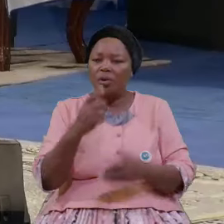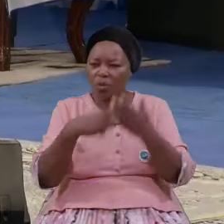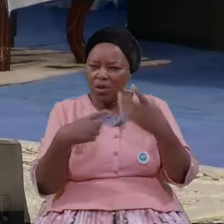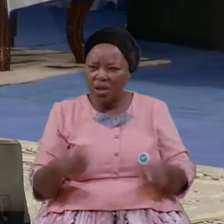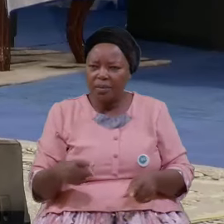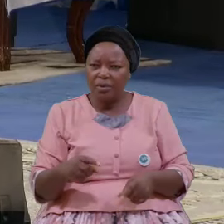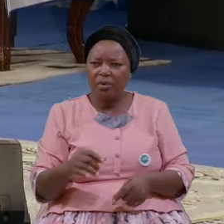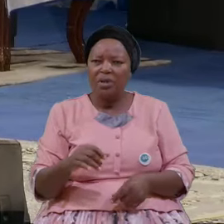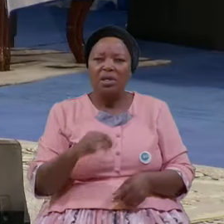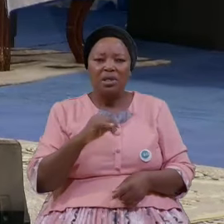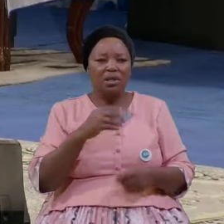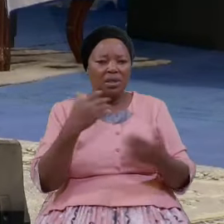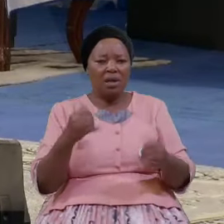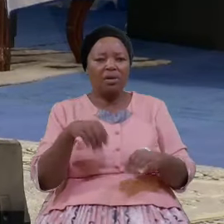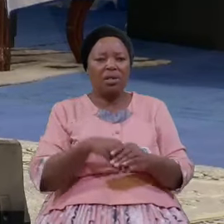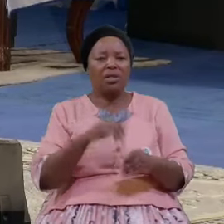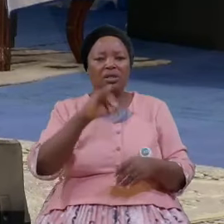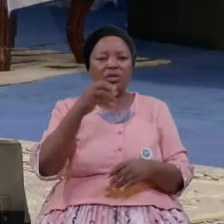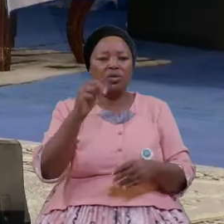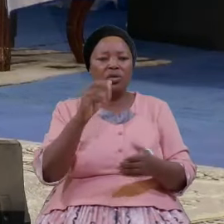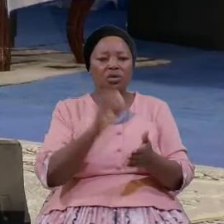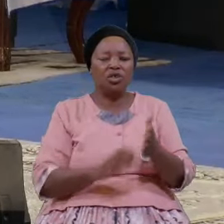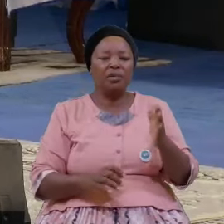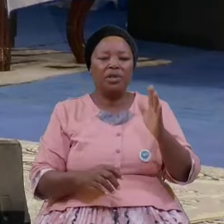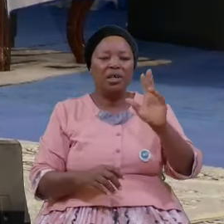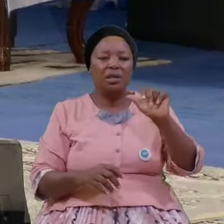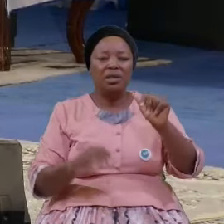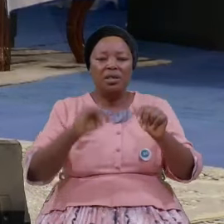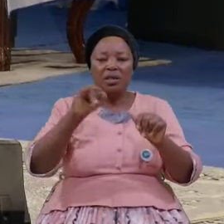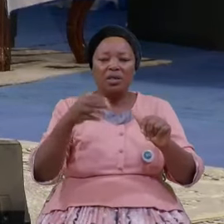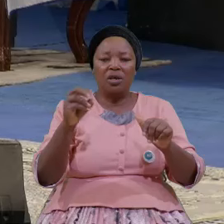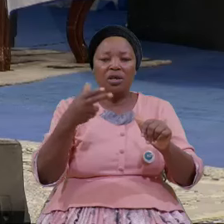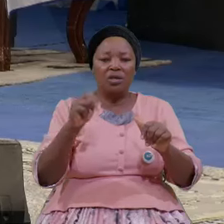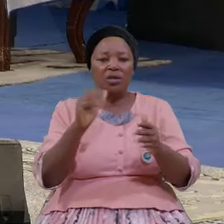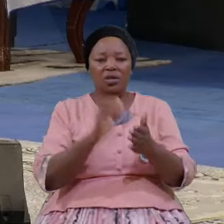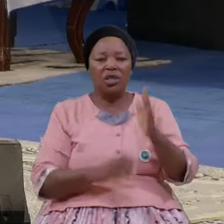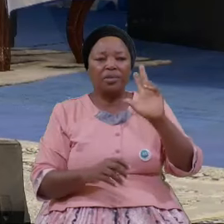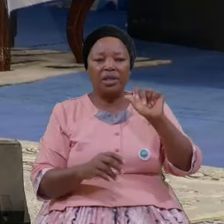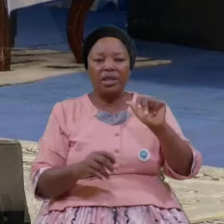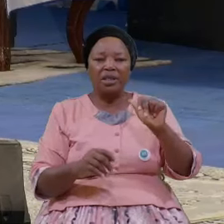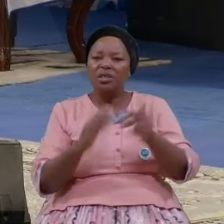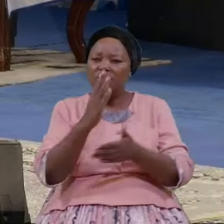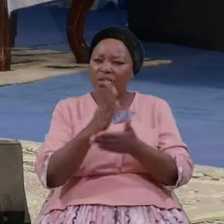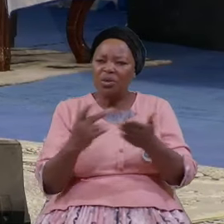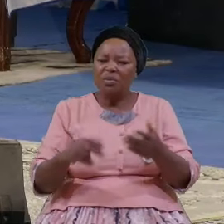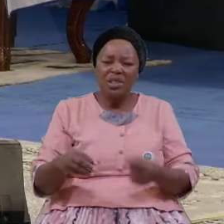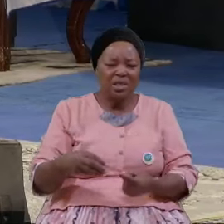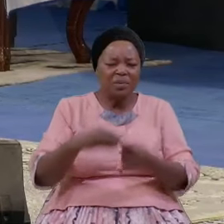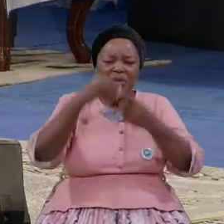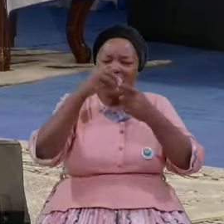John chapter 13. John chapter 13, something spectacular